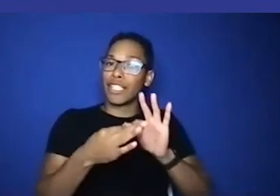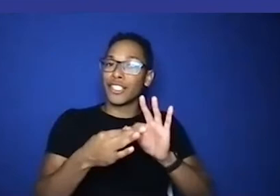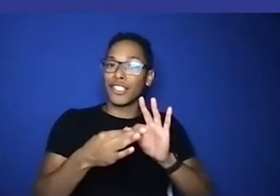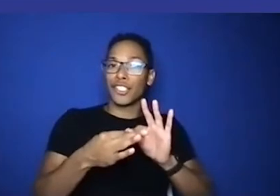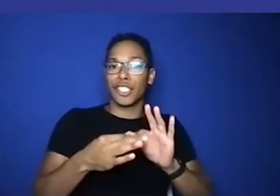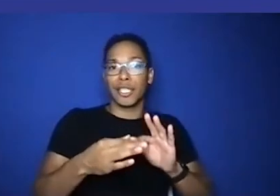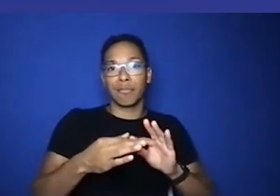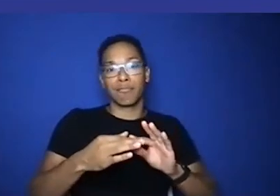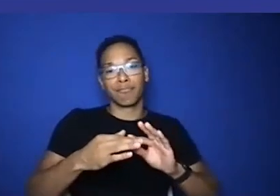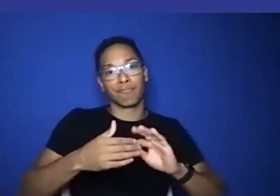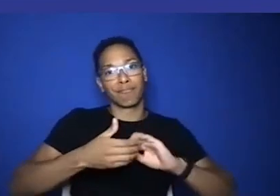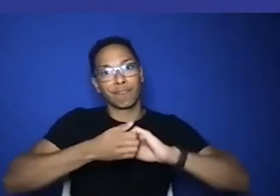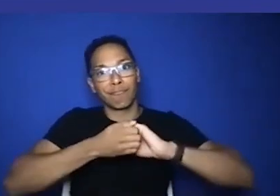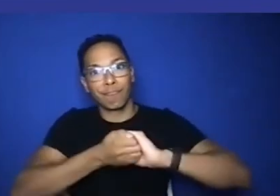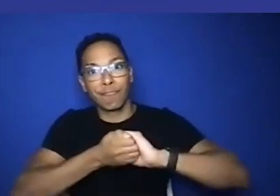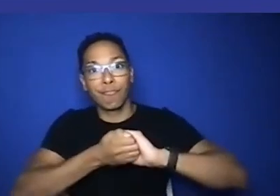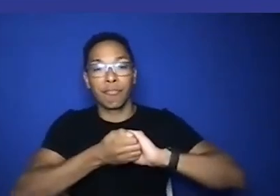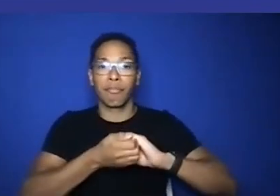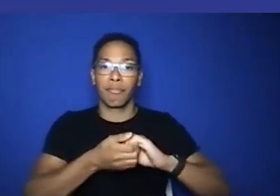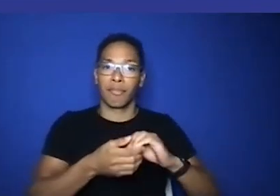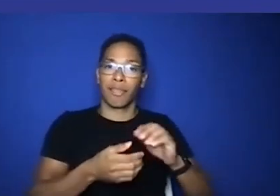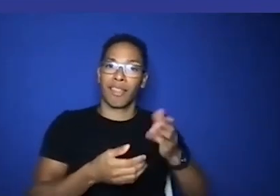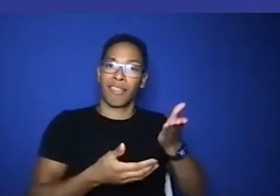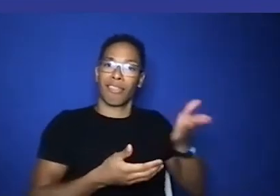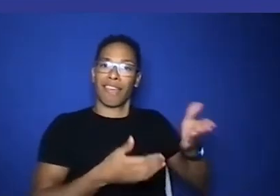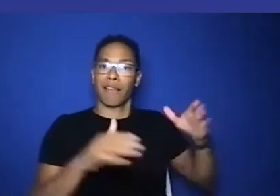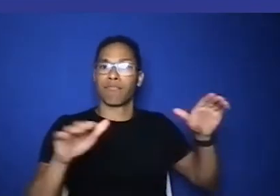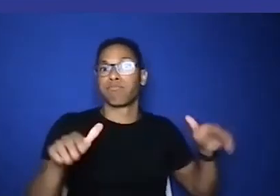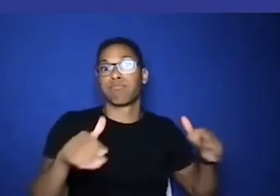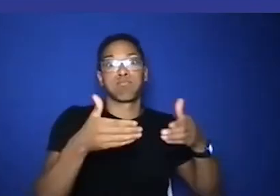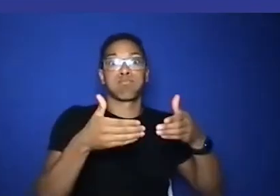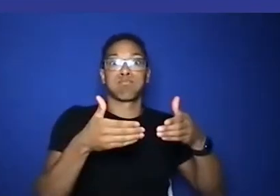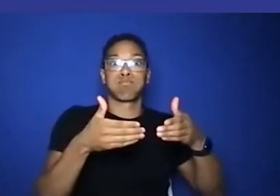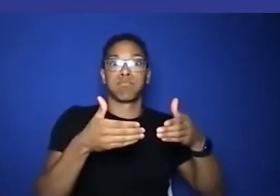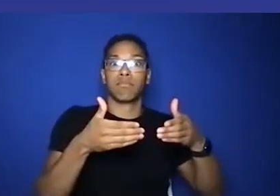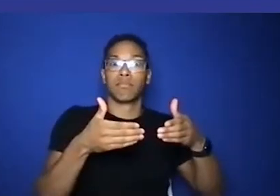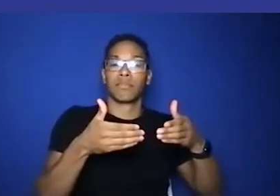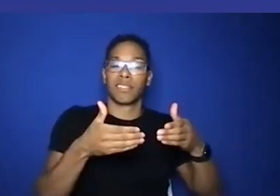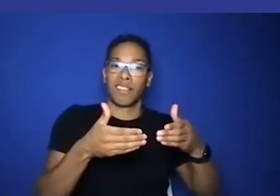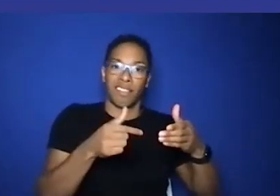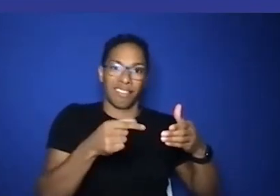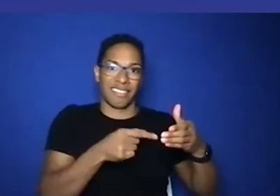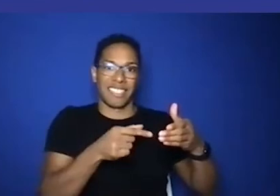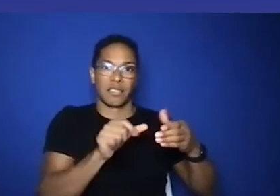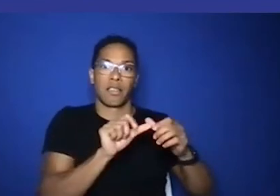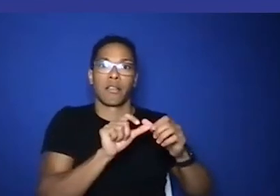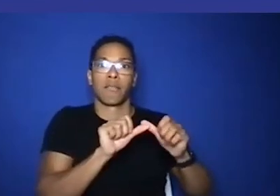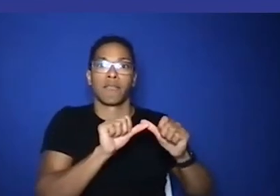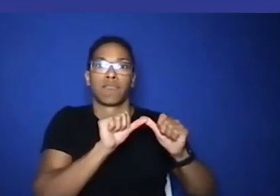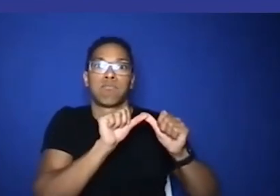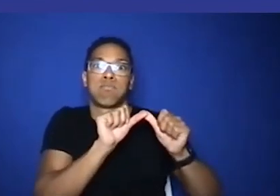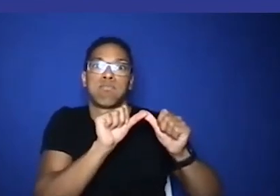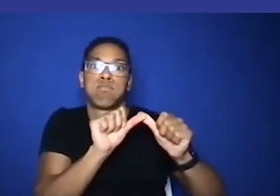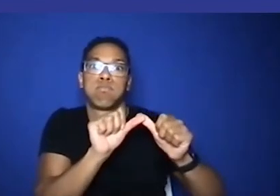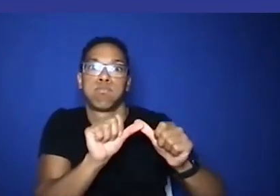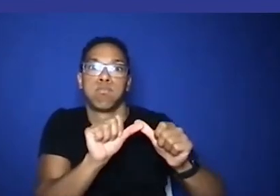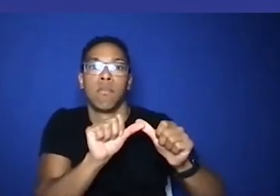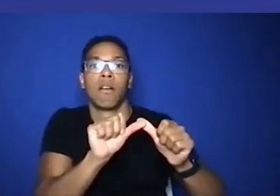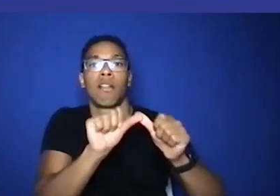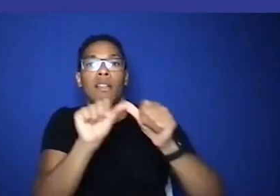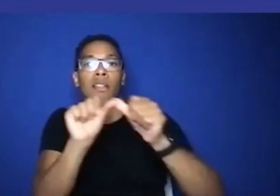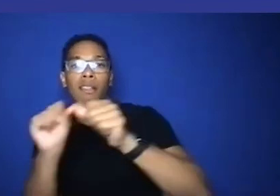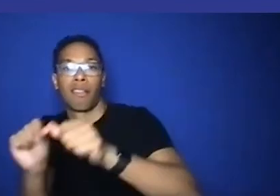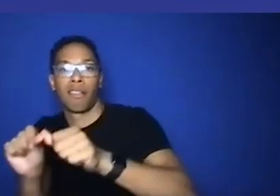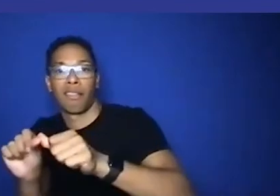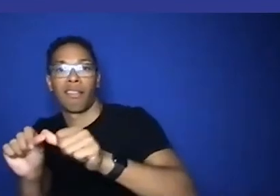a gathering, and that something has continued from there, and then from there, and then from there, and so